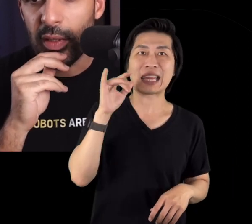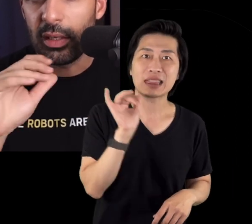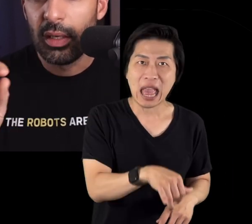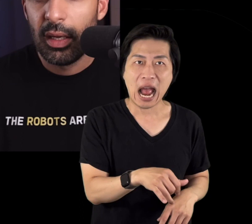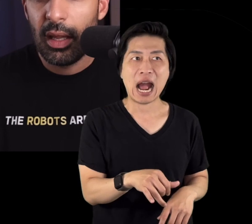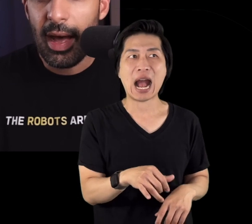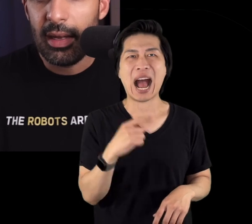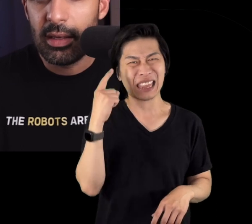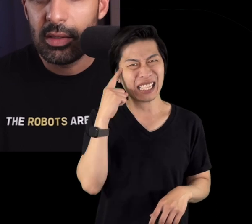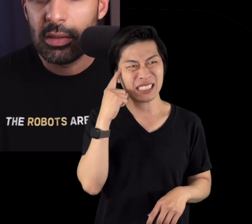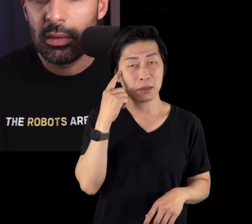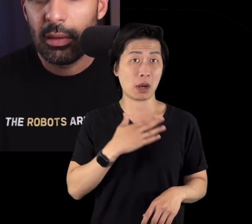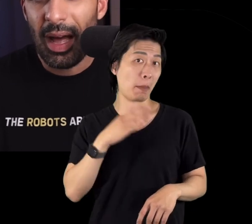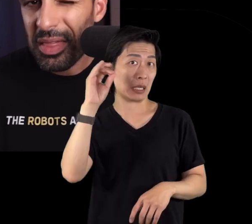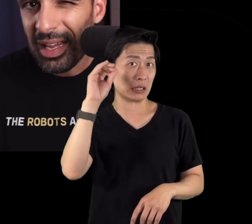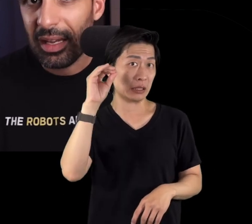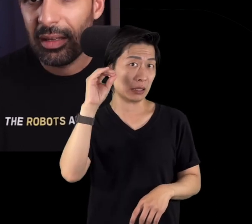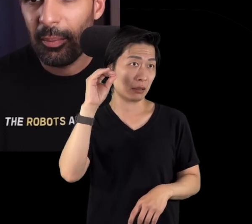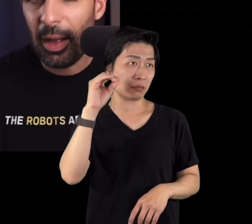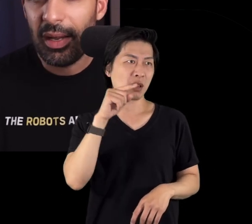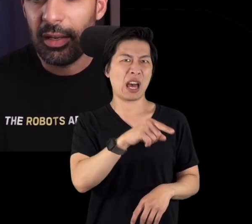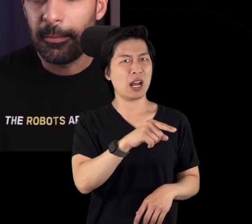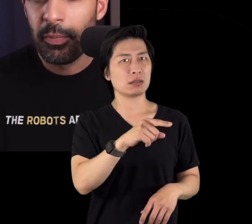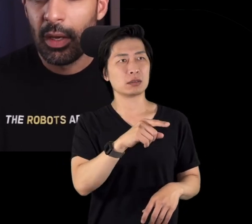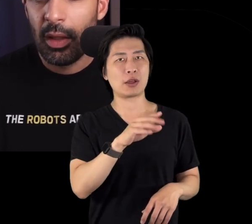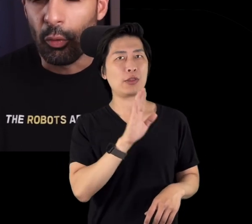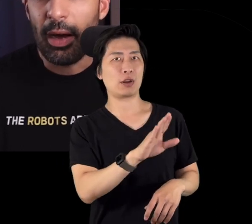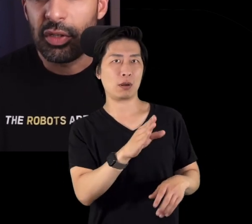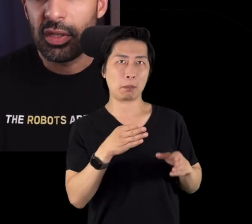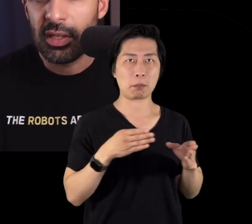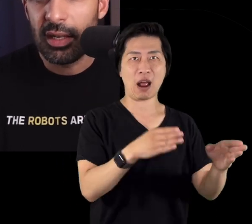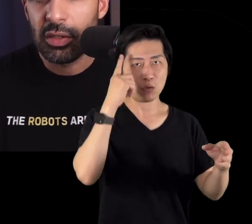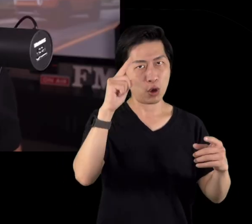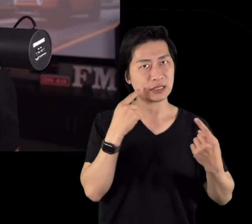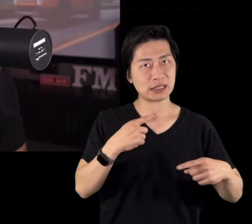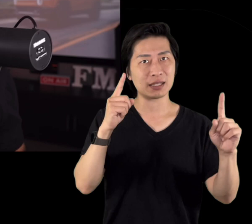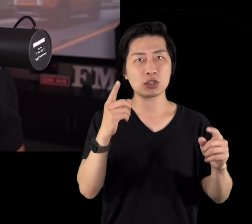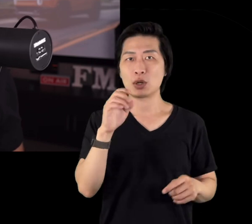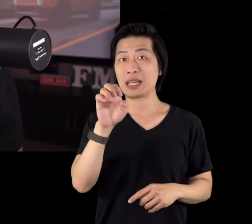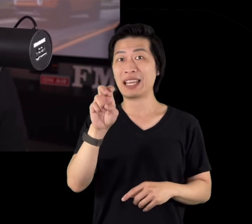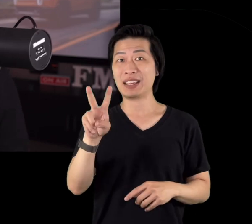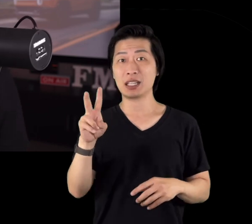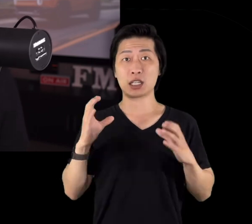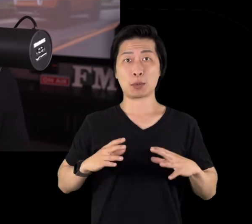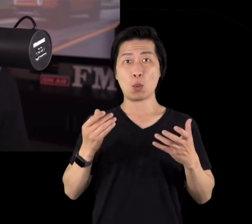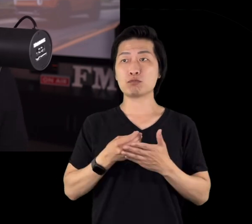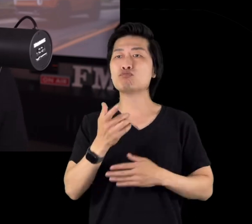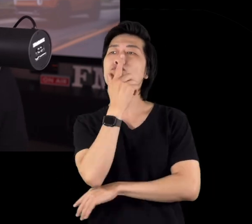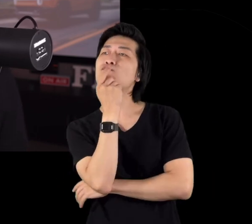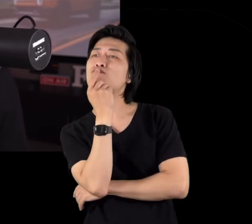is building, that is, I think, in my opinion, the route to success. And ultimately, if you're an EV shopper, you